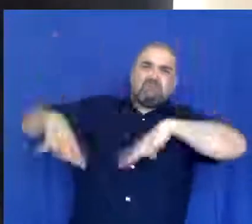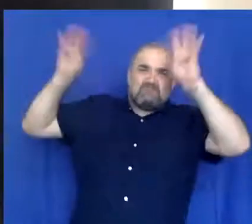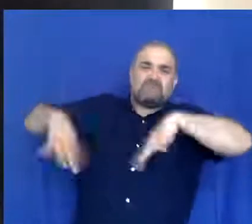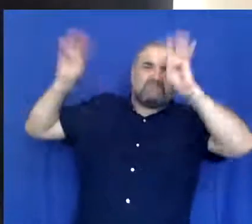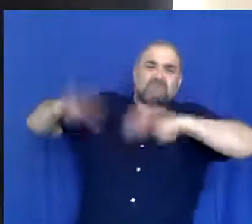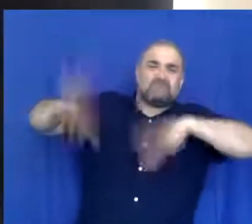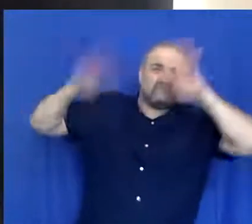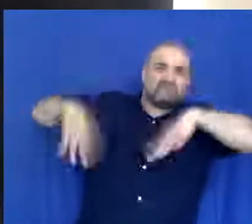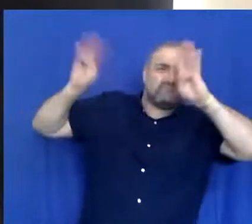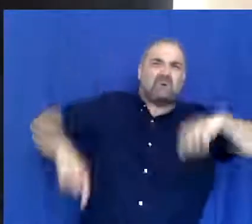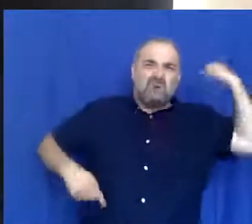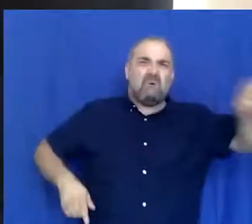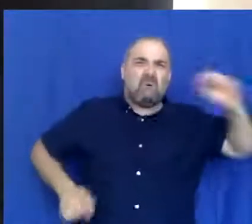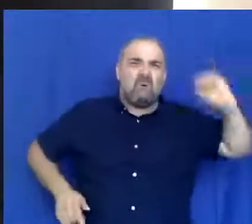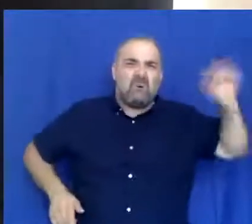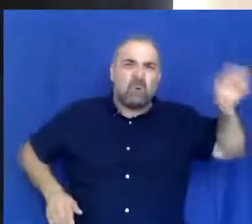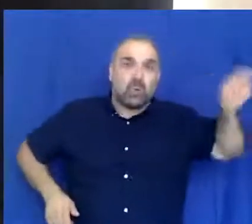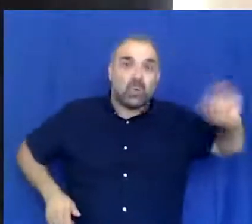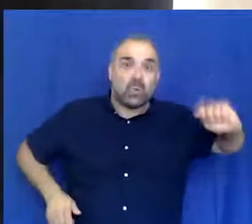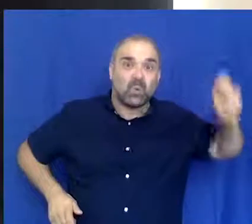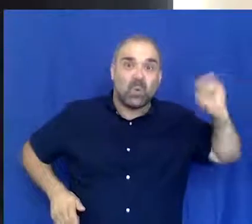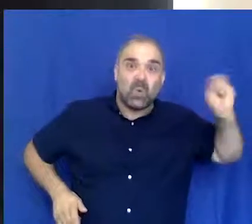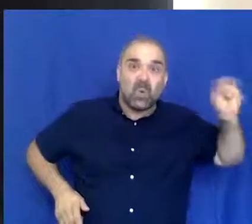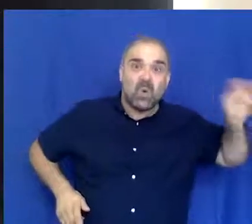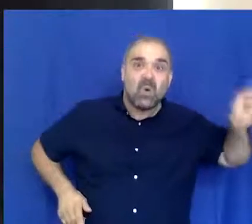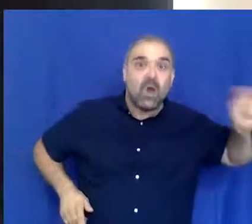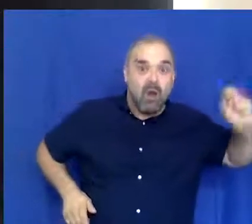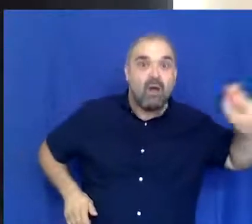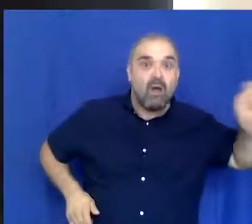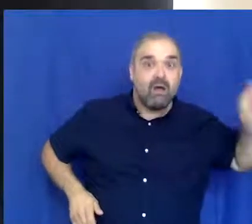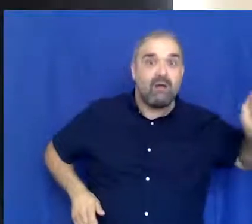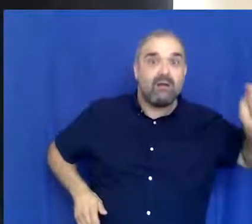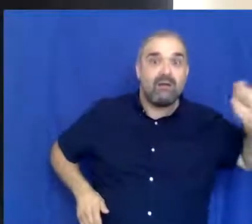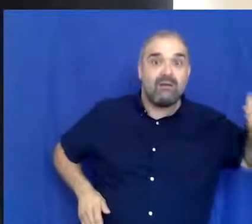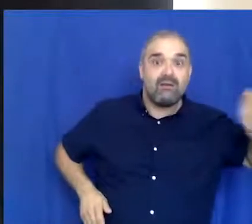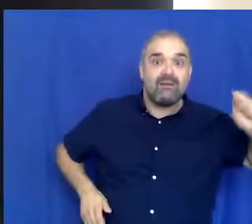and louder. And now it's the loudest it's ever been.